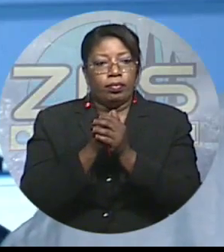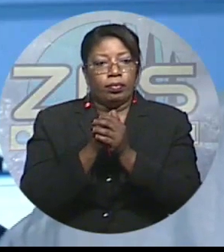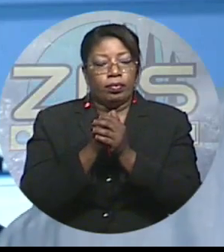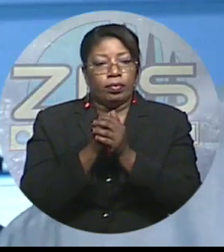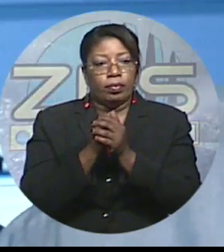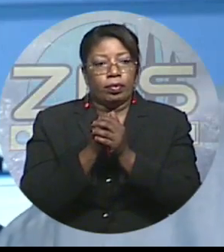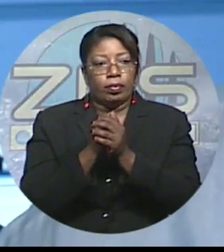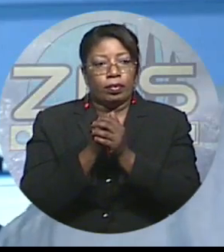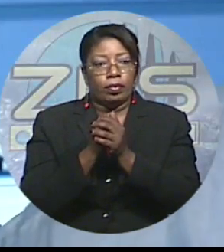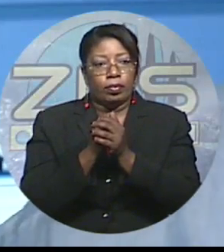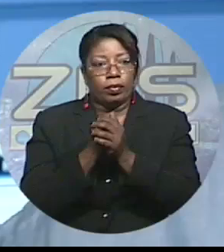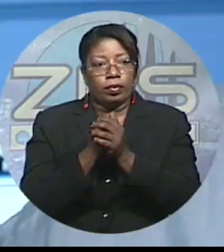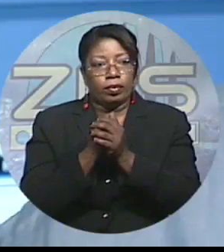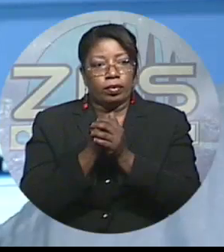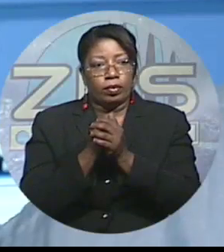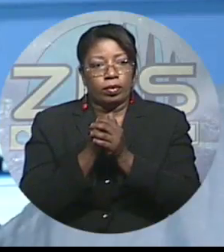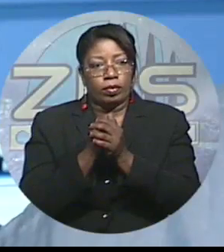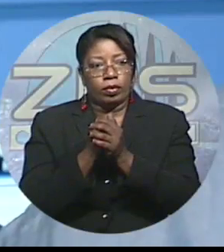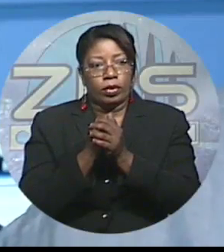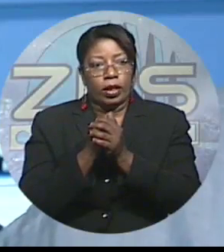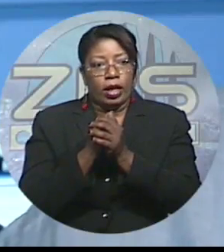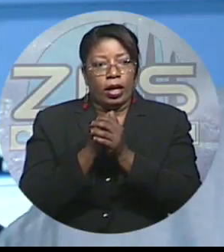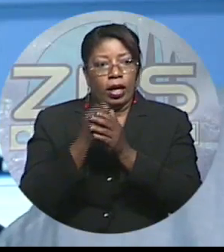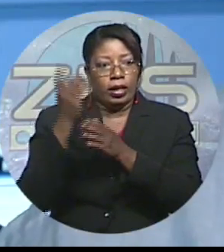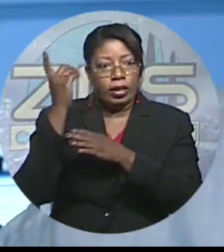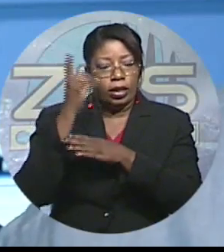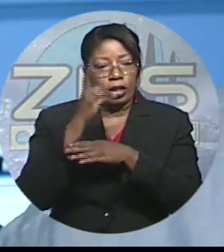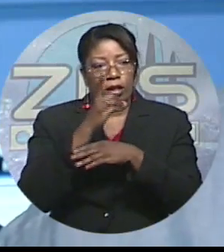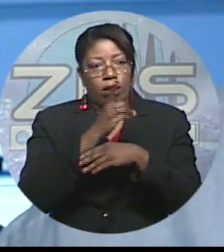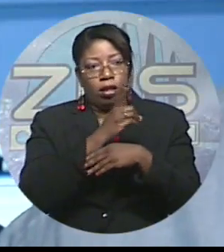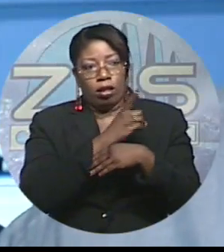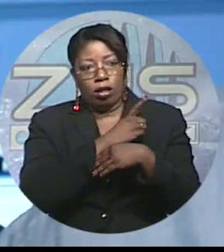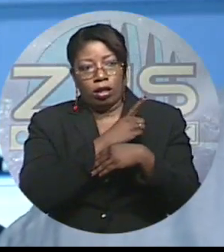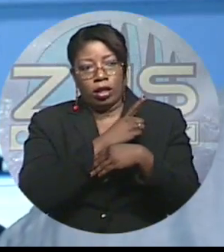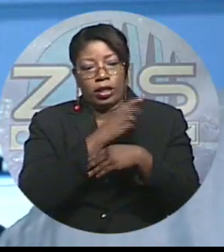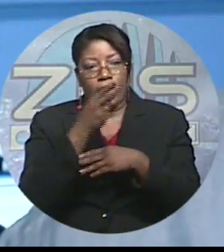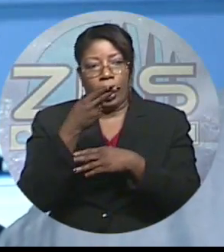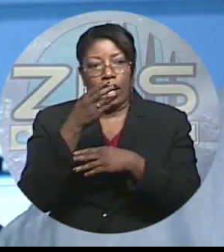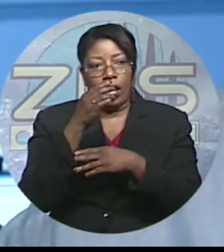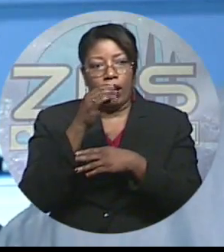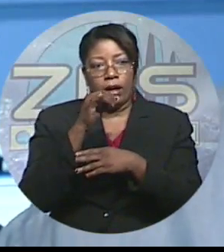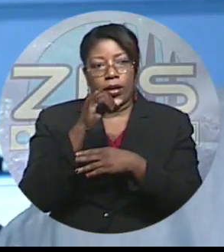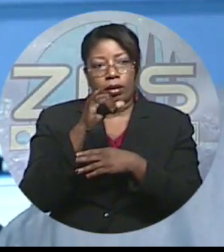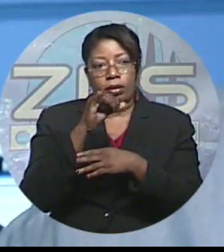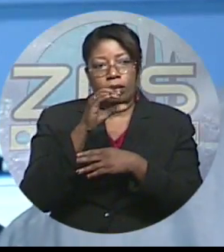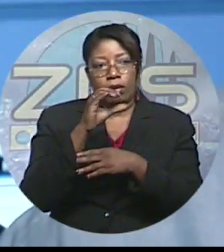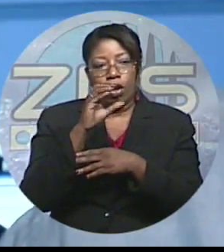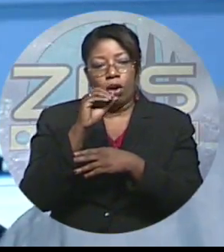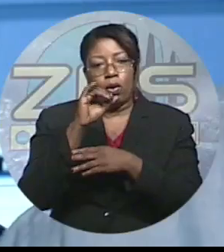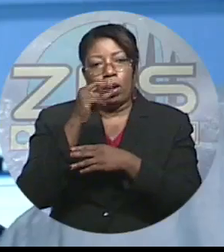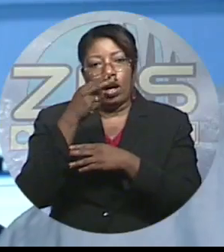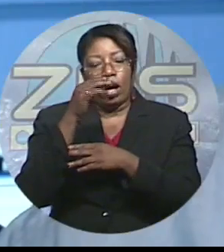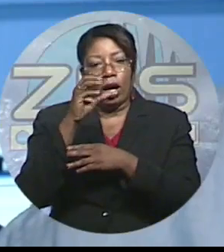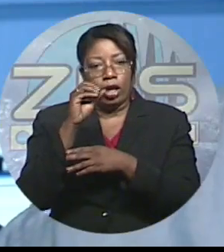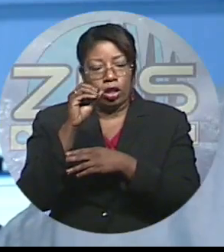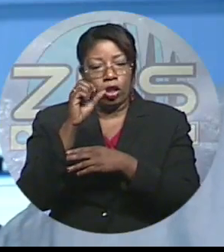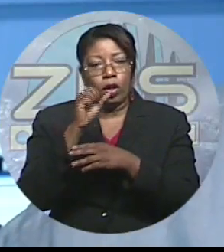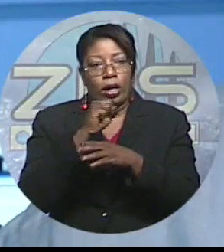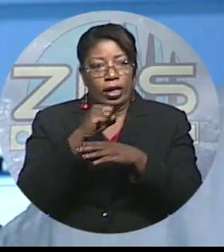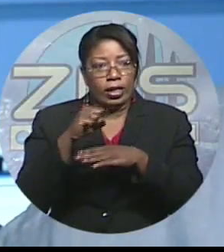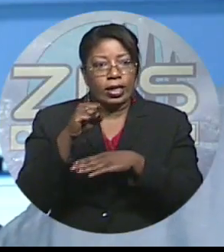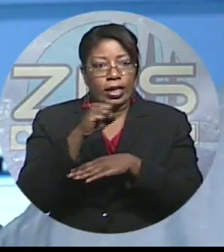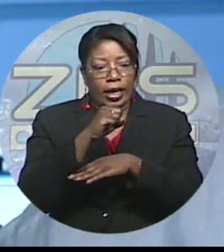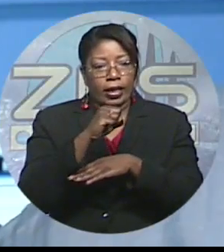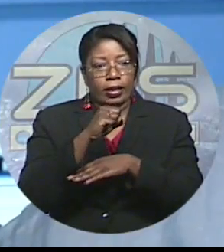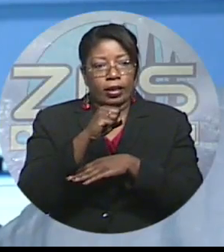fact. And Dustin trains at Ohio State, Laura trains at the Petty School, and also Ariel trains